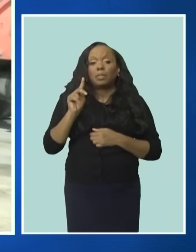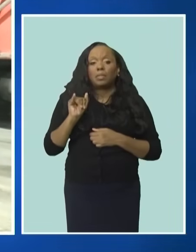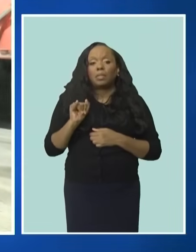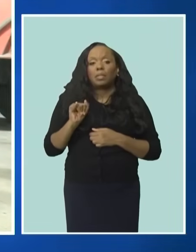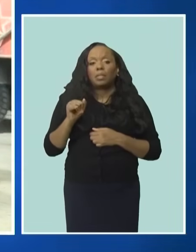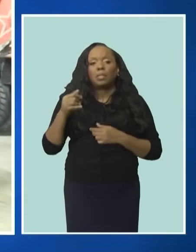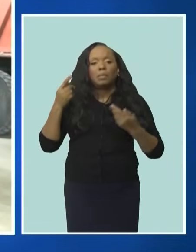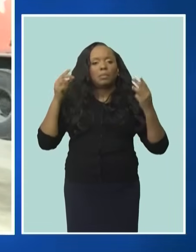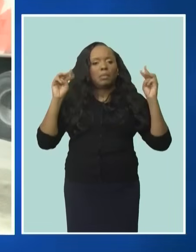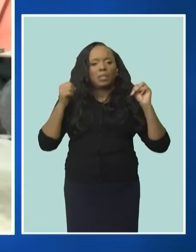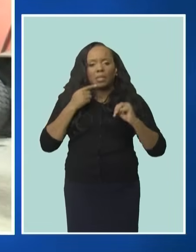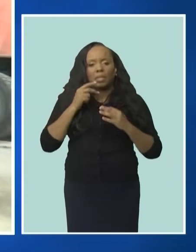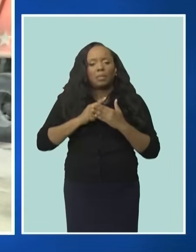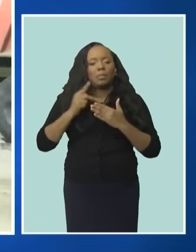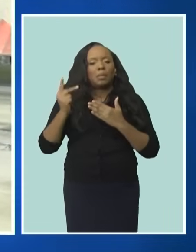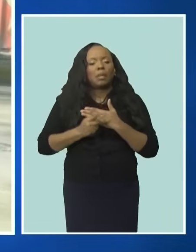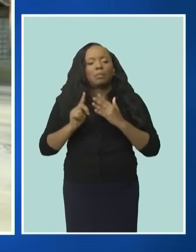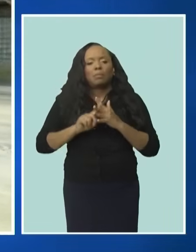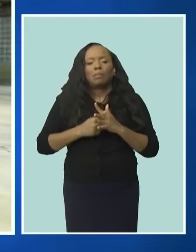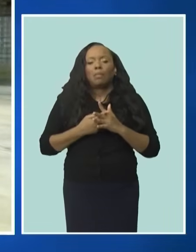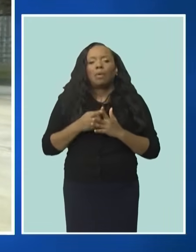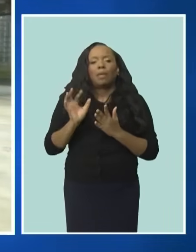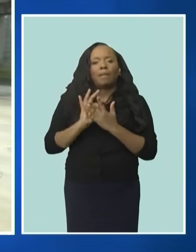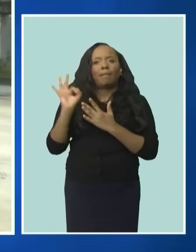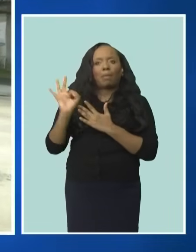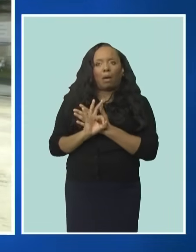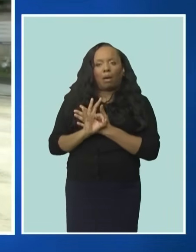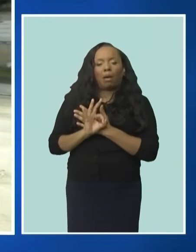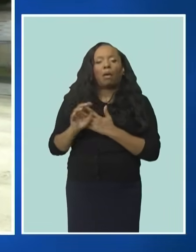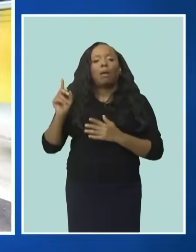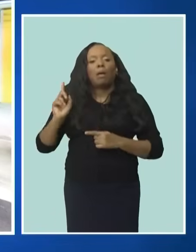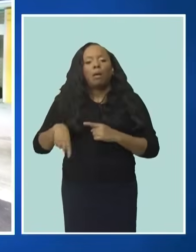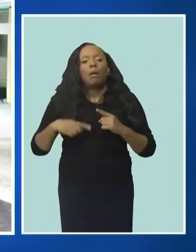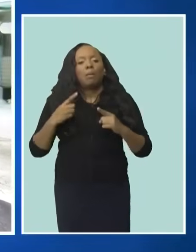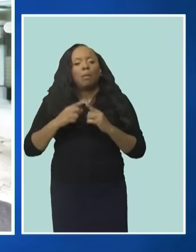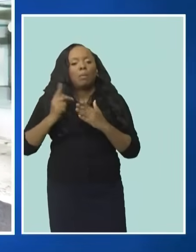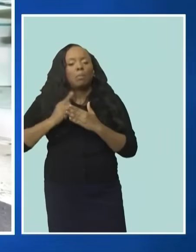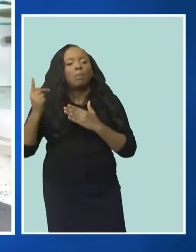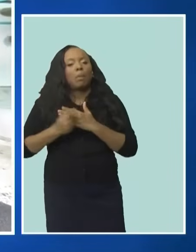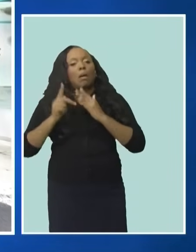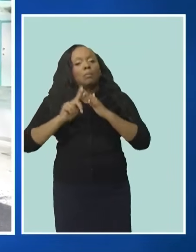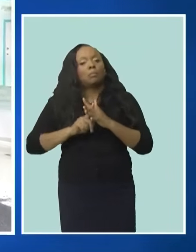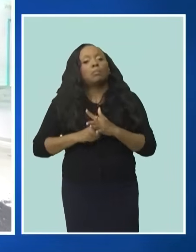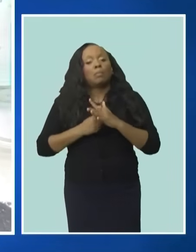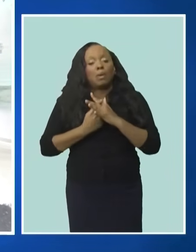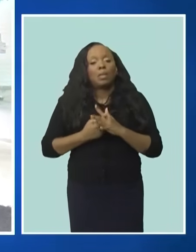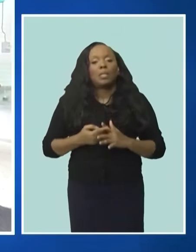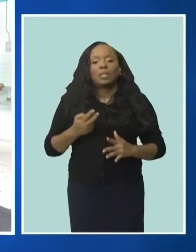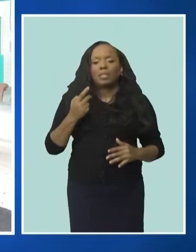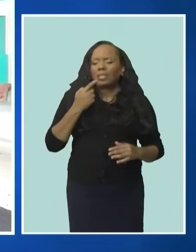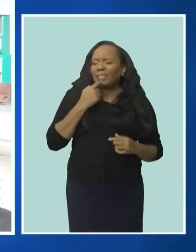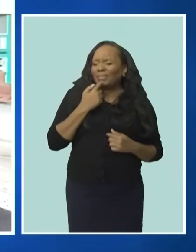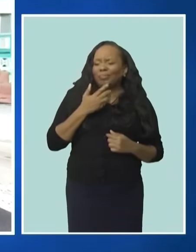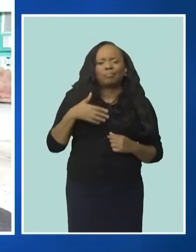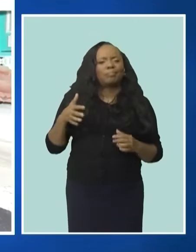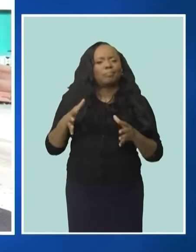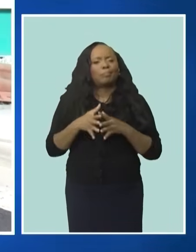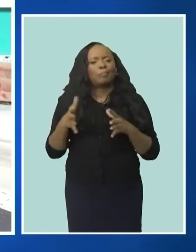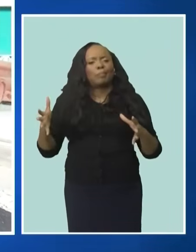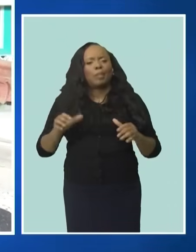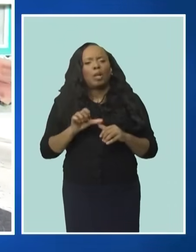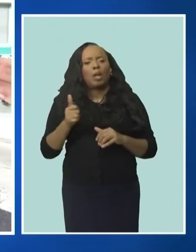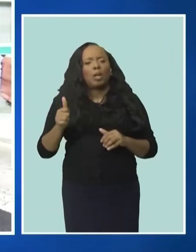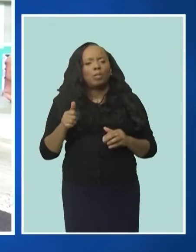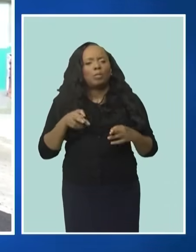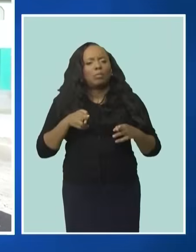Bradshaw says this program started in February. She says when the Mill and Pave program began, officials realized there were a number